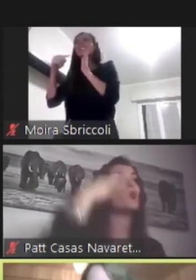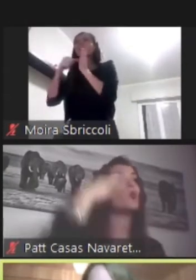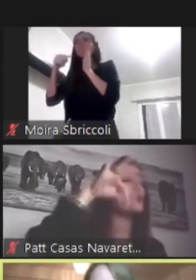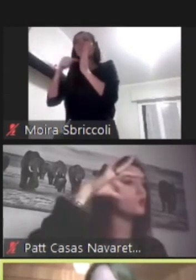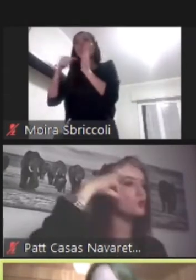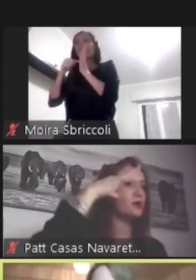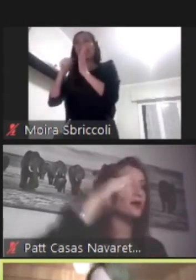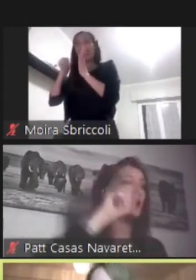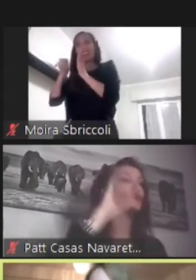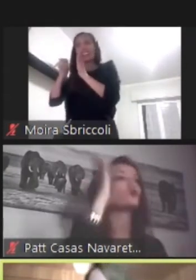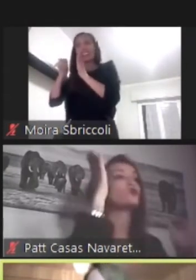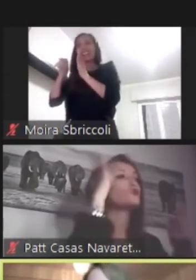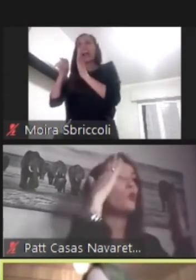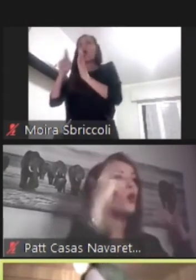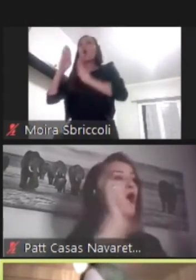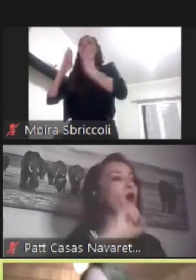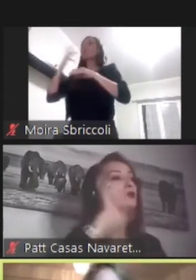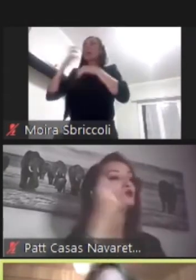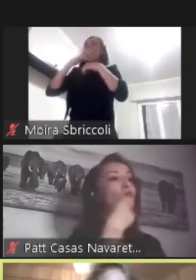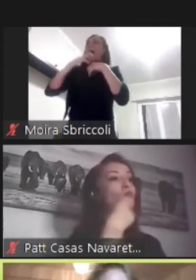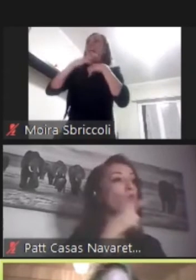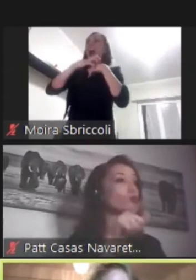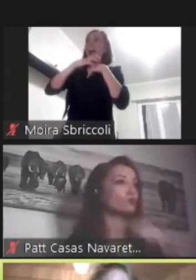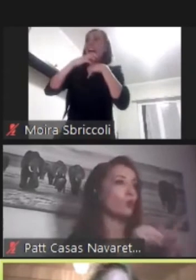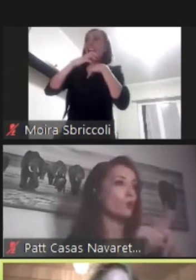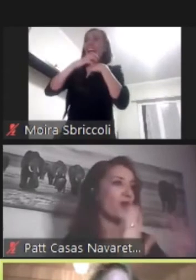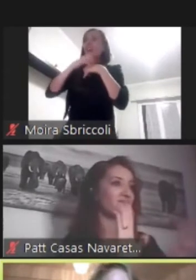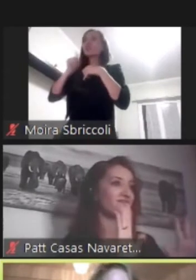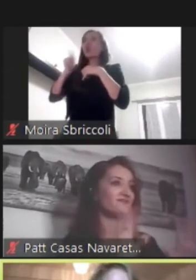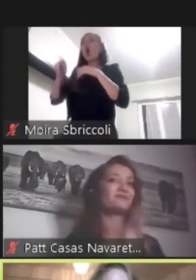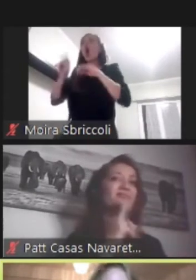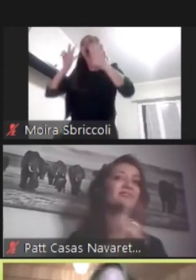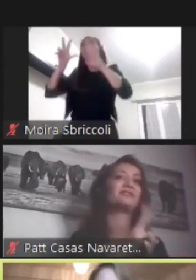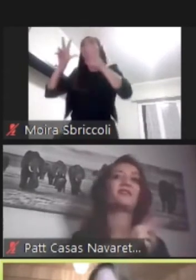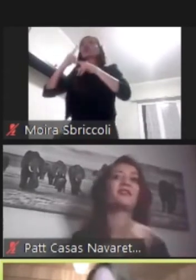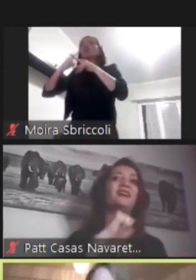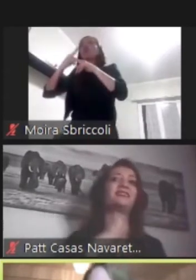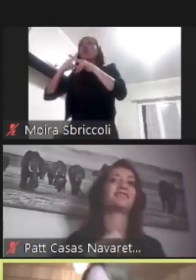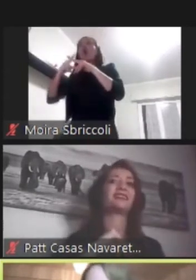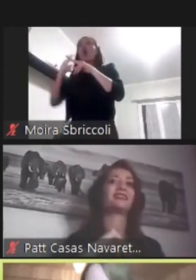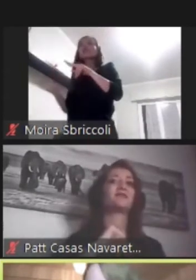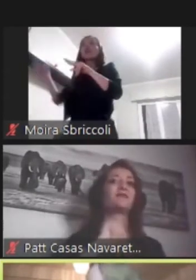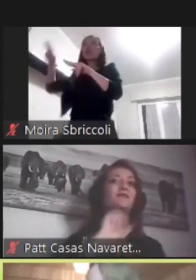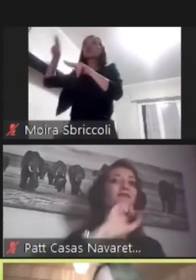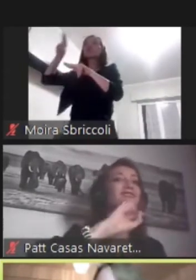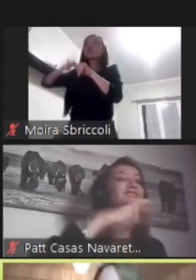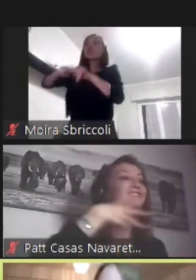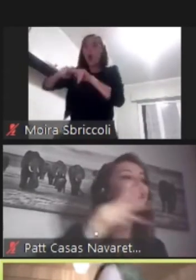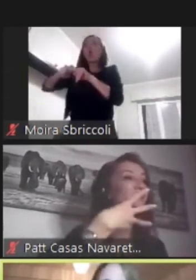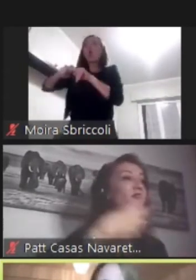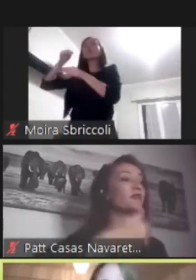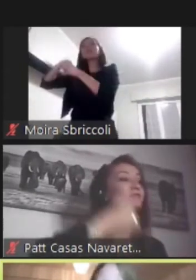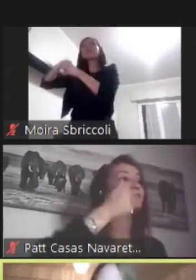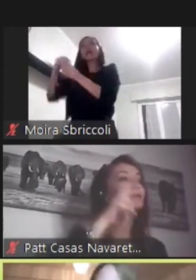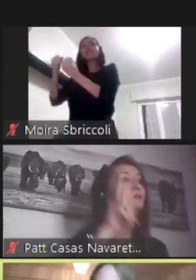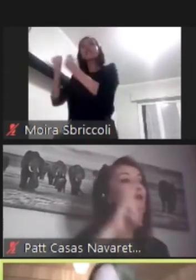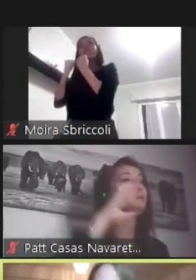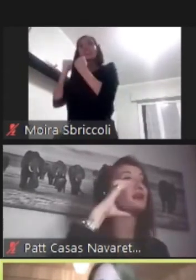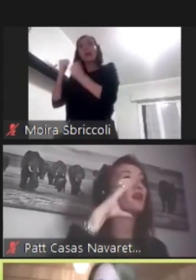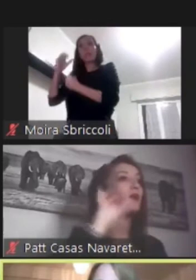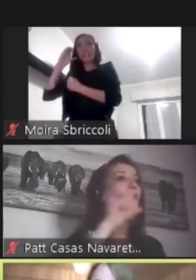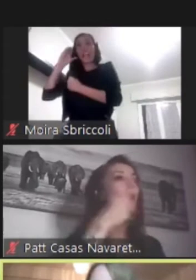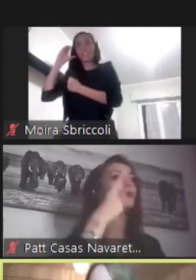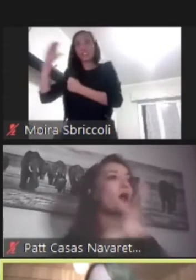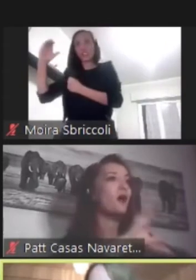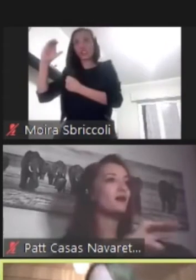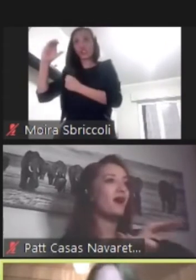berry. So it is just loaded with antioxidants. But what's also interesting is that